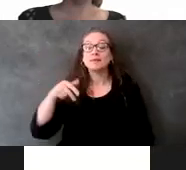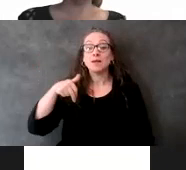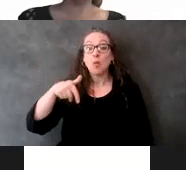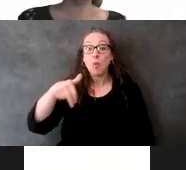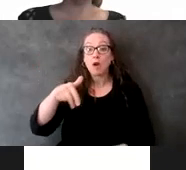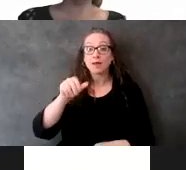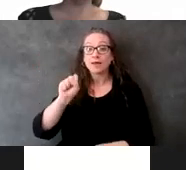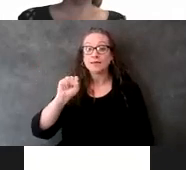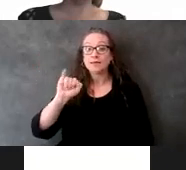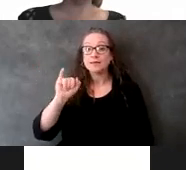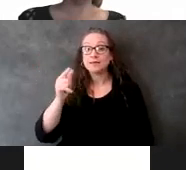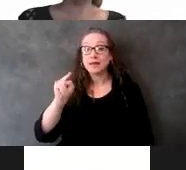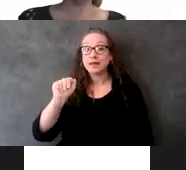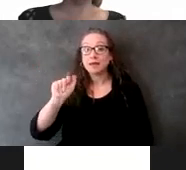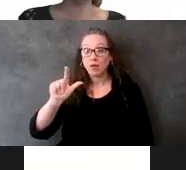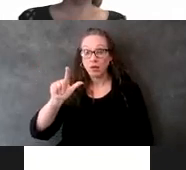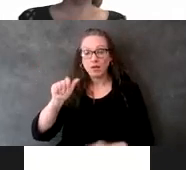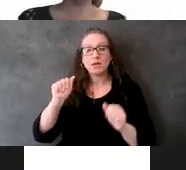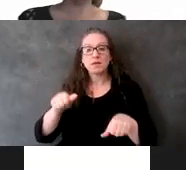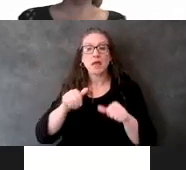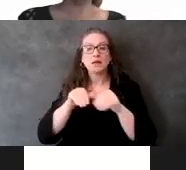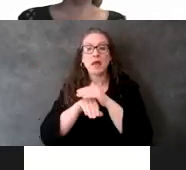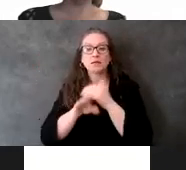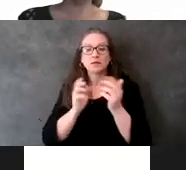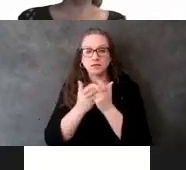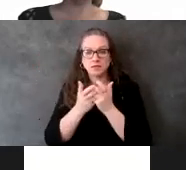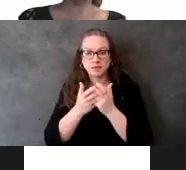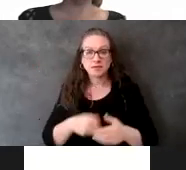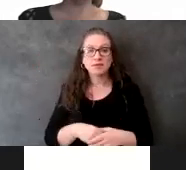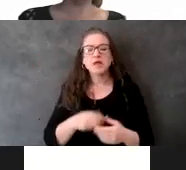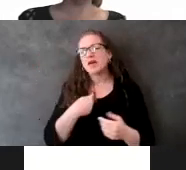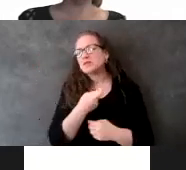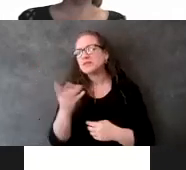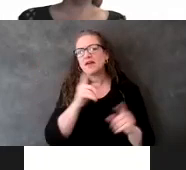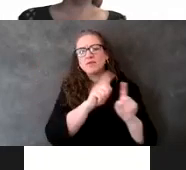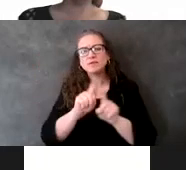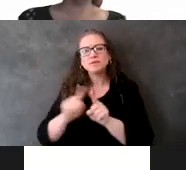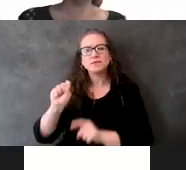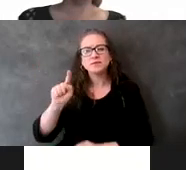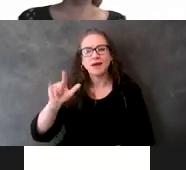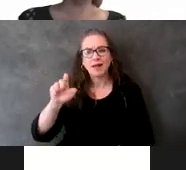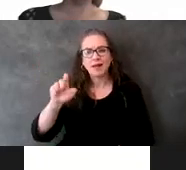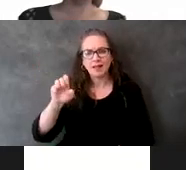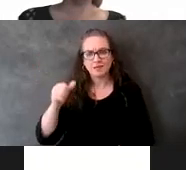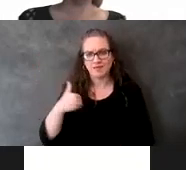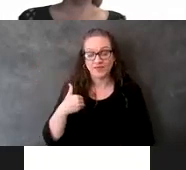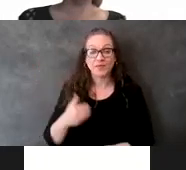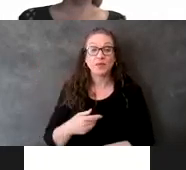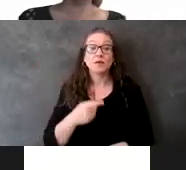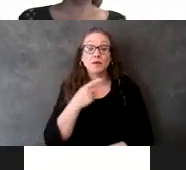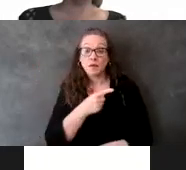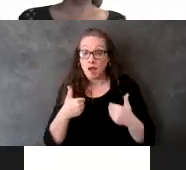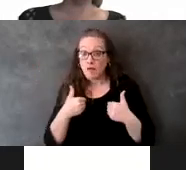in several different styles, but the one depicted here actually can